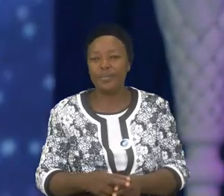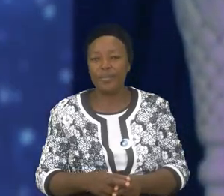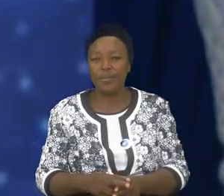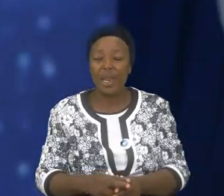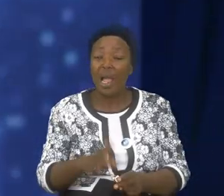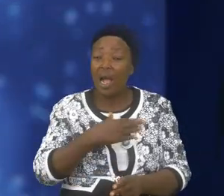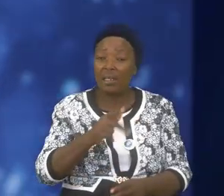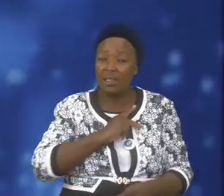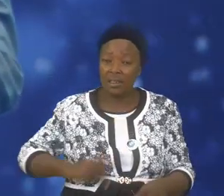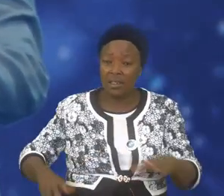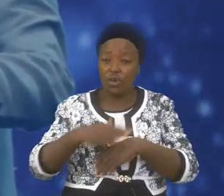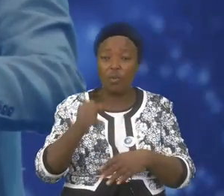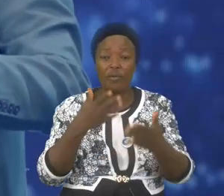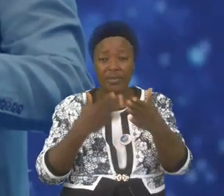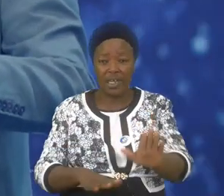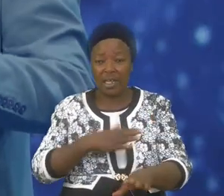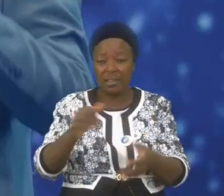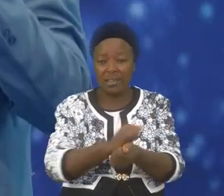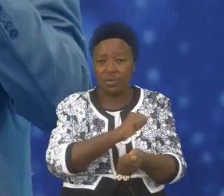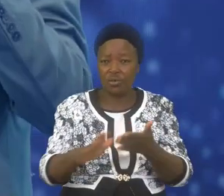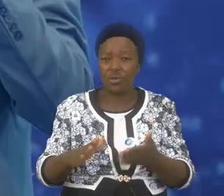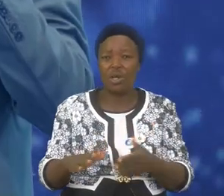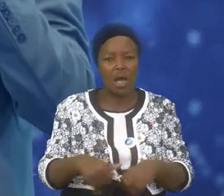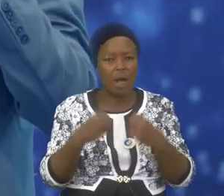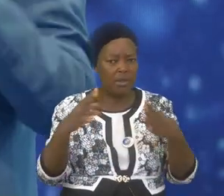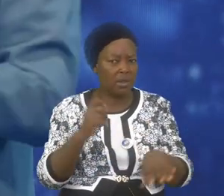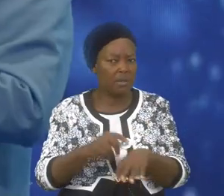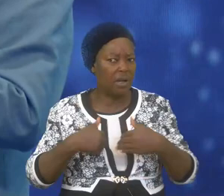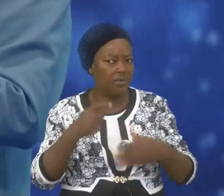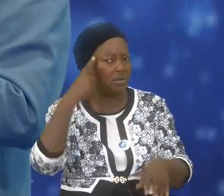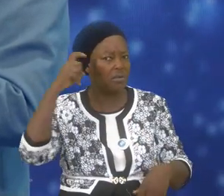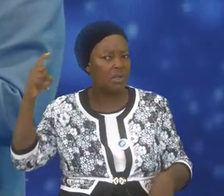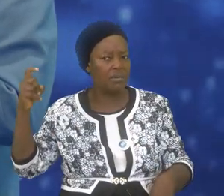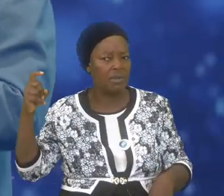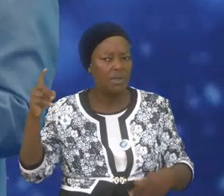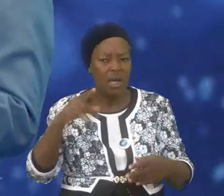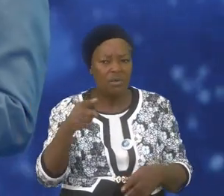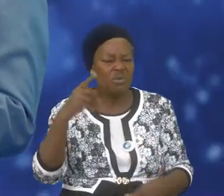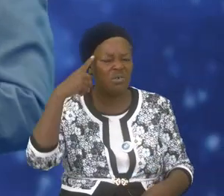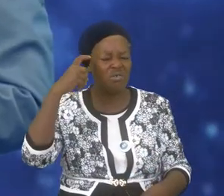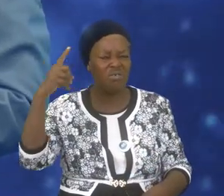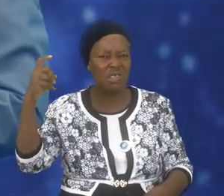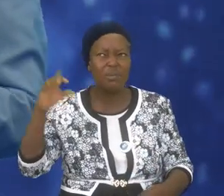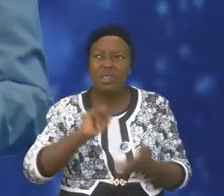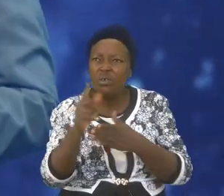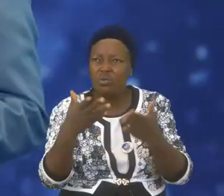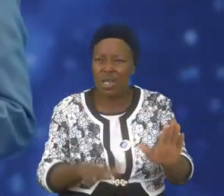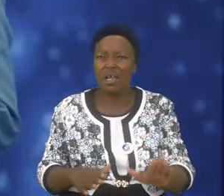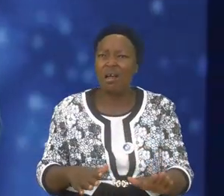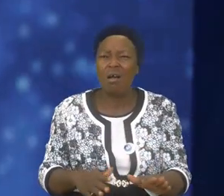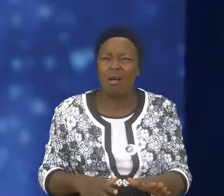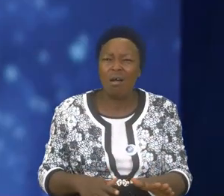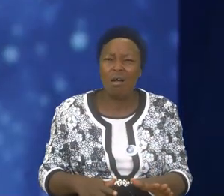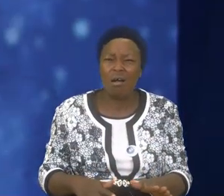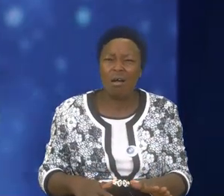you dreamt? You dreamt that you died. And you dreamt that, you know, this happened and